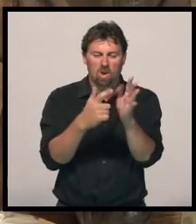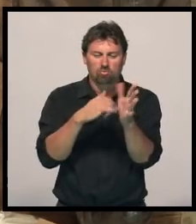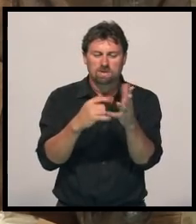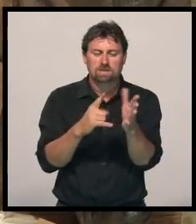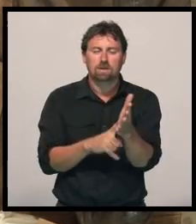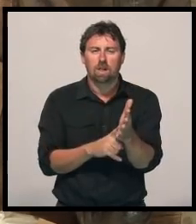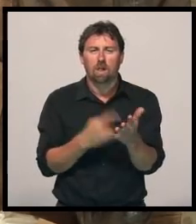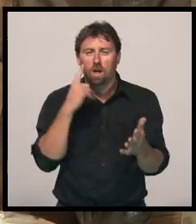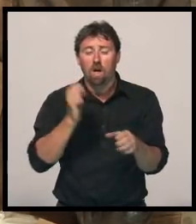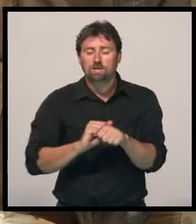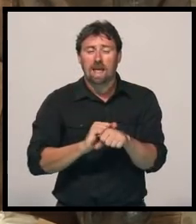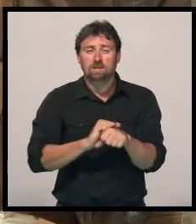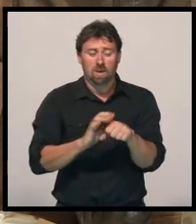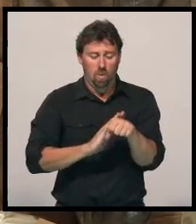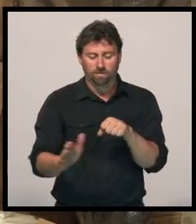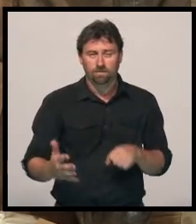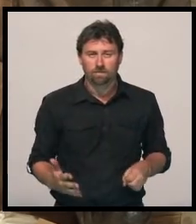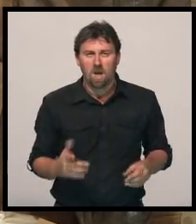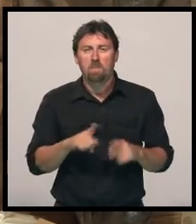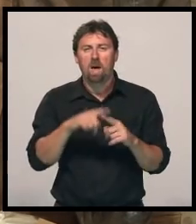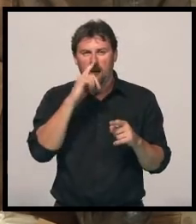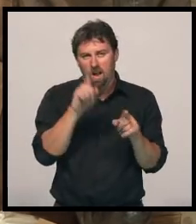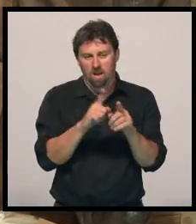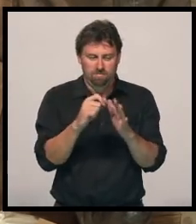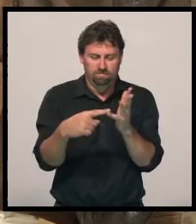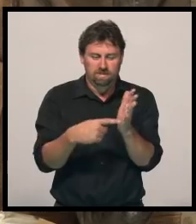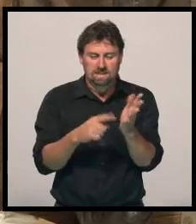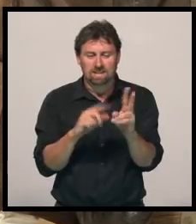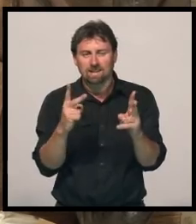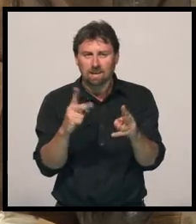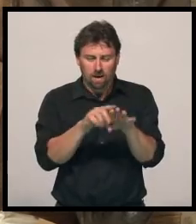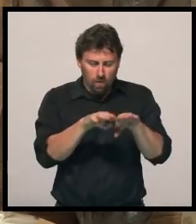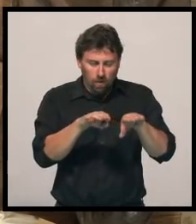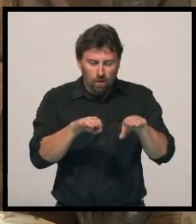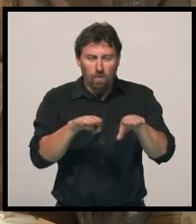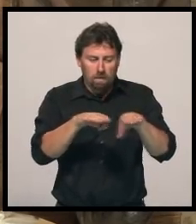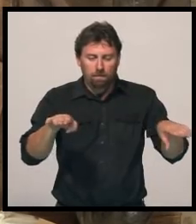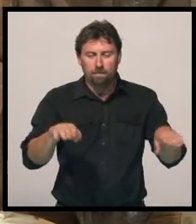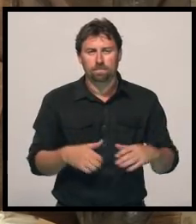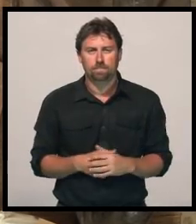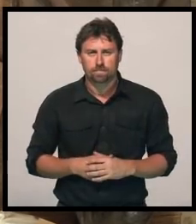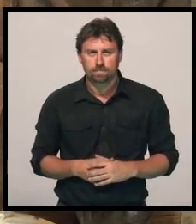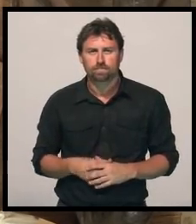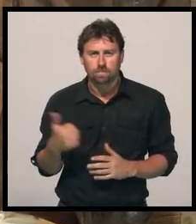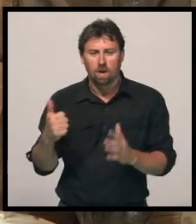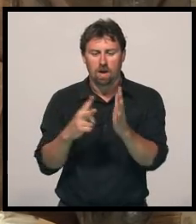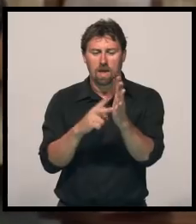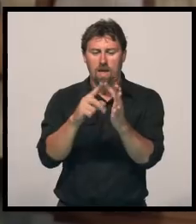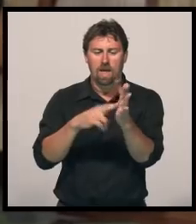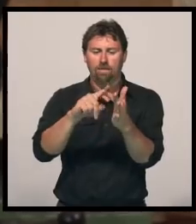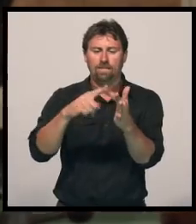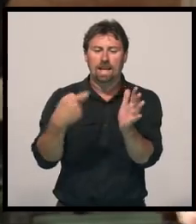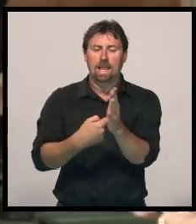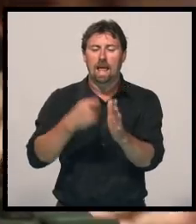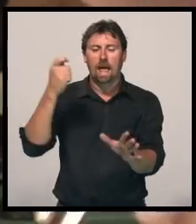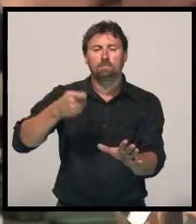And also acts as a bit of a grain filler. Now, I'll just place it on top. And I'll get a veneer hammer. So, I've got a one or